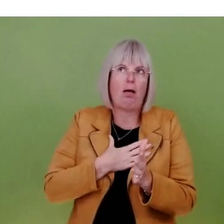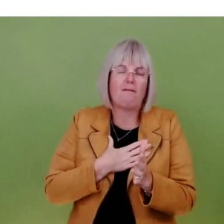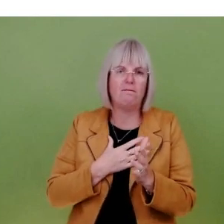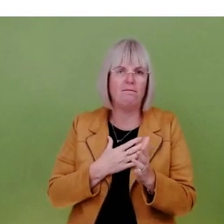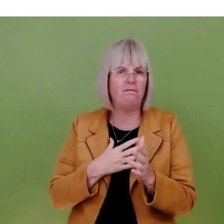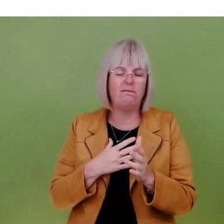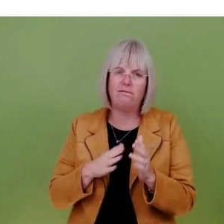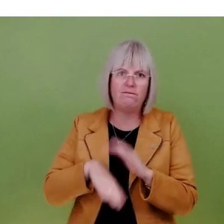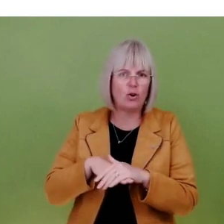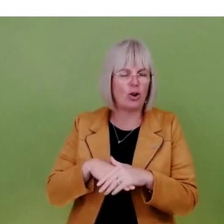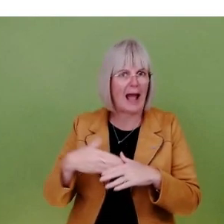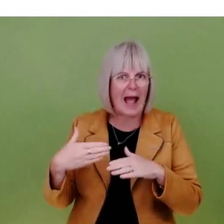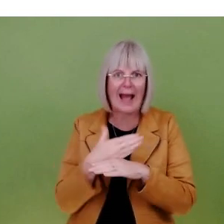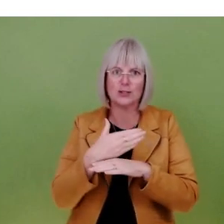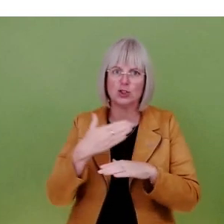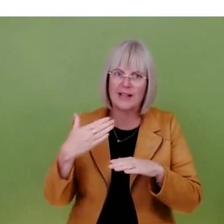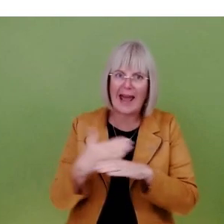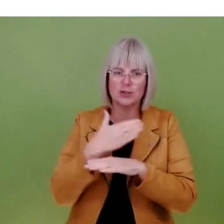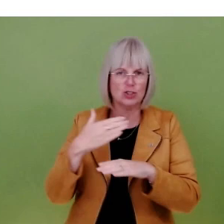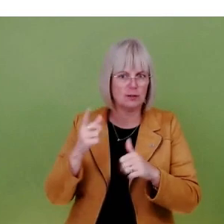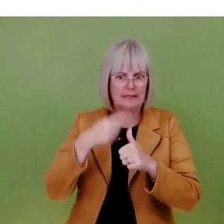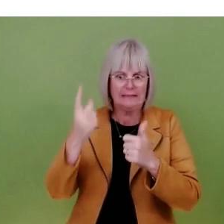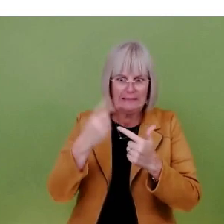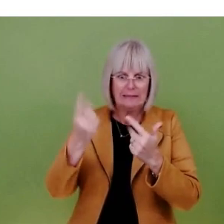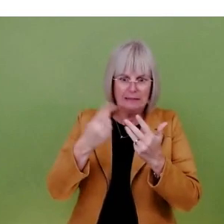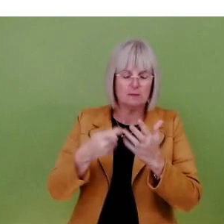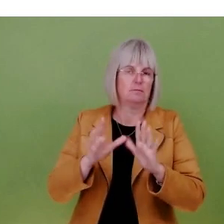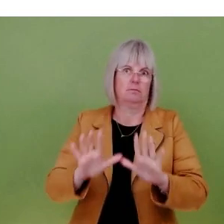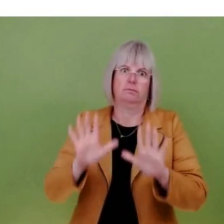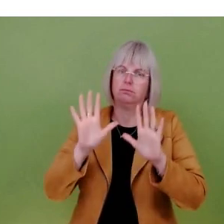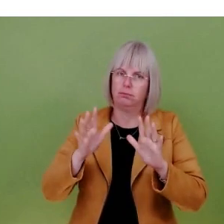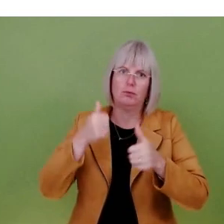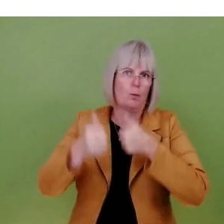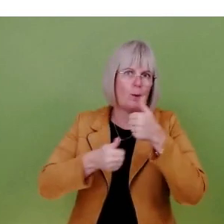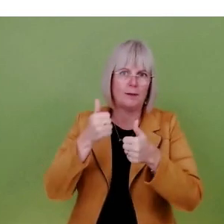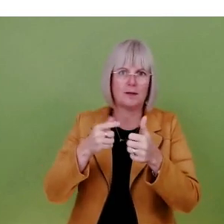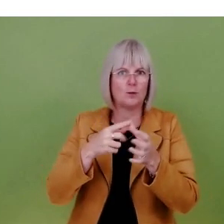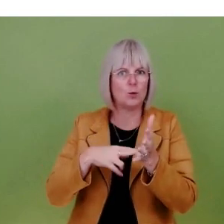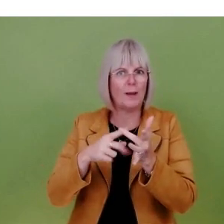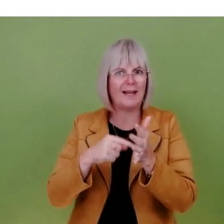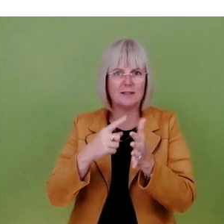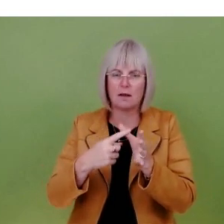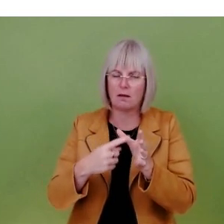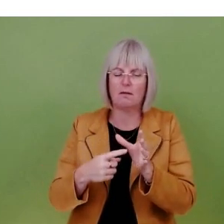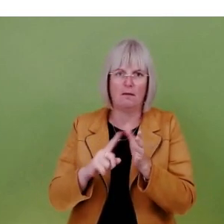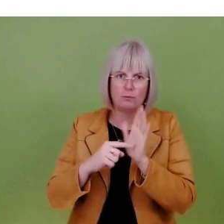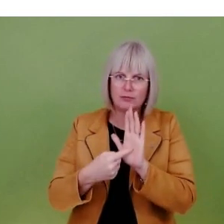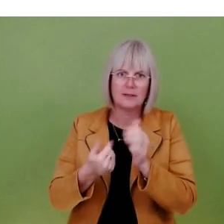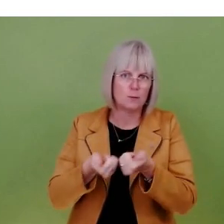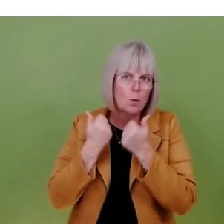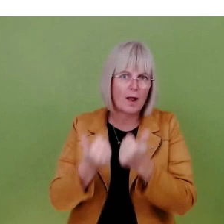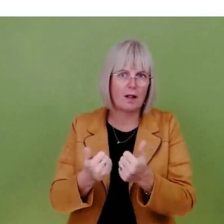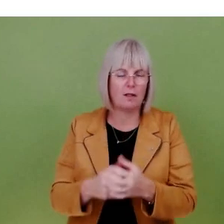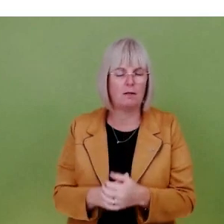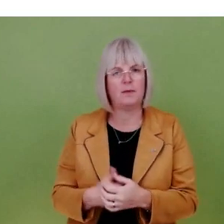being done there, and a massive well done to Anita for presenting it so well. I really like the work around interviewing, and